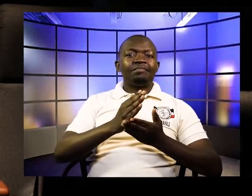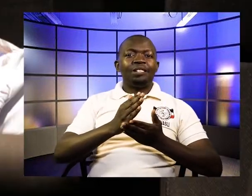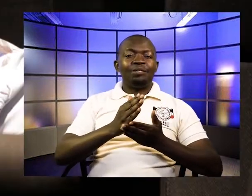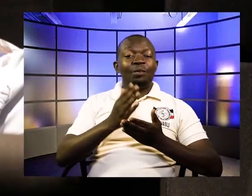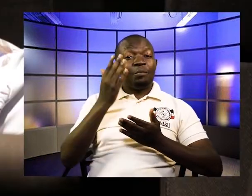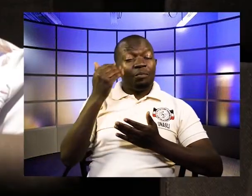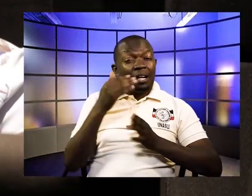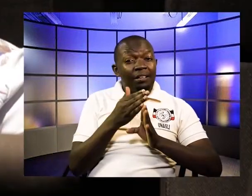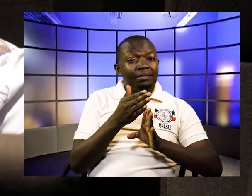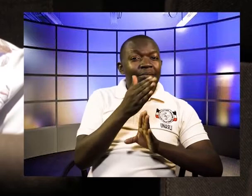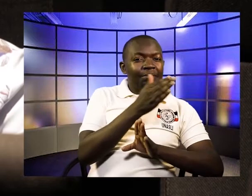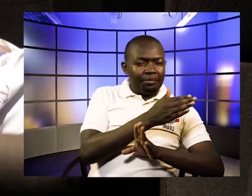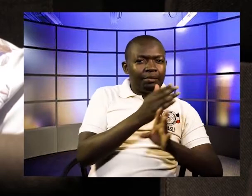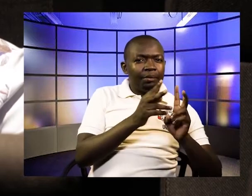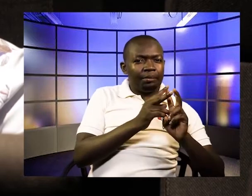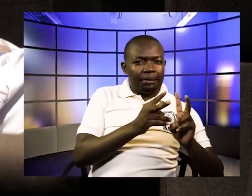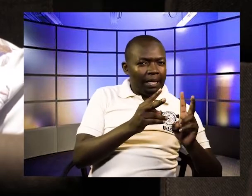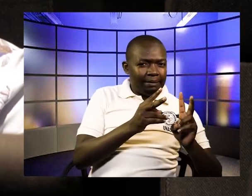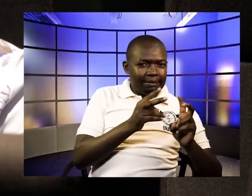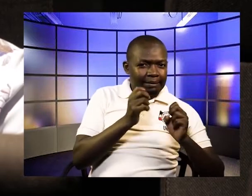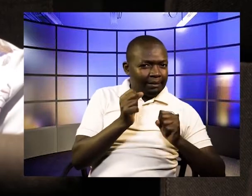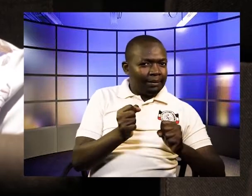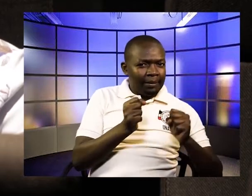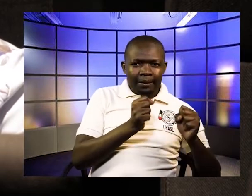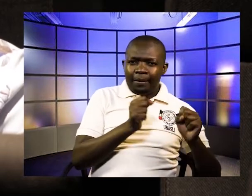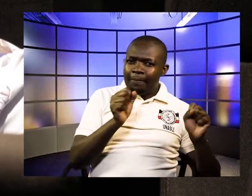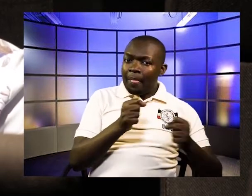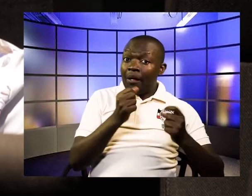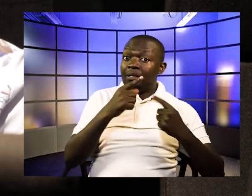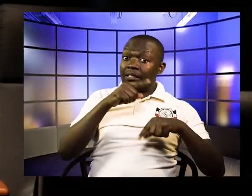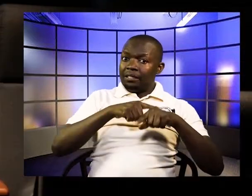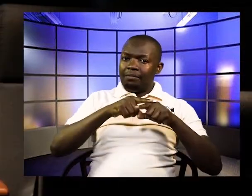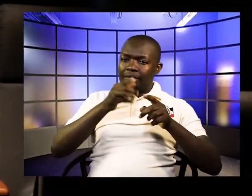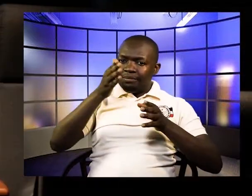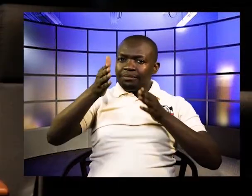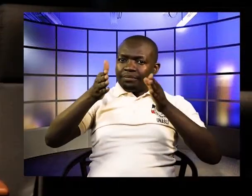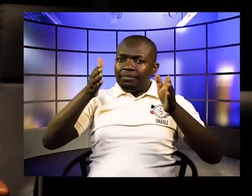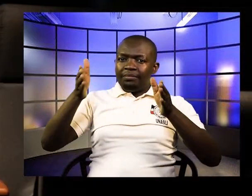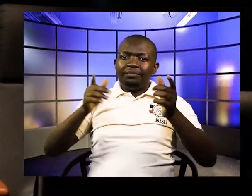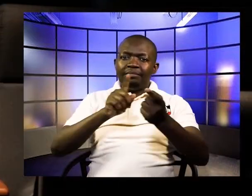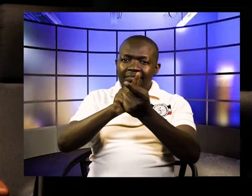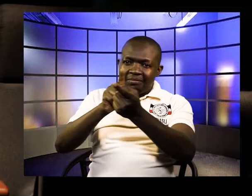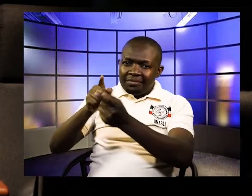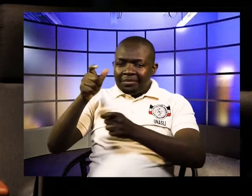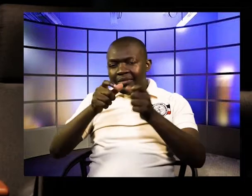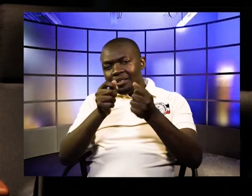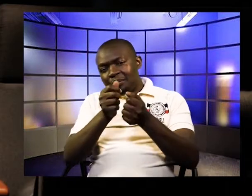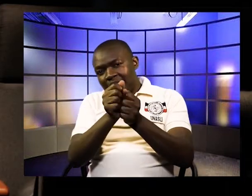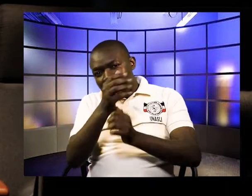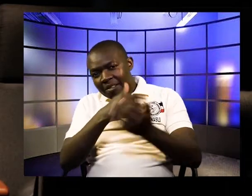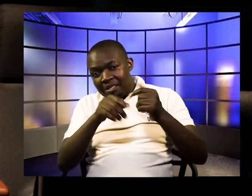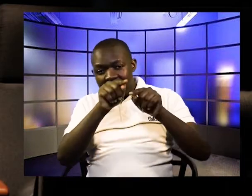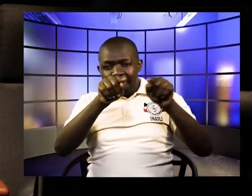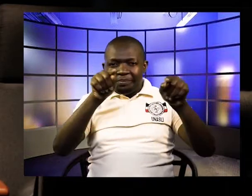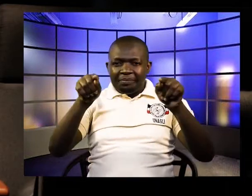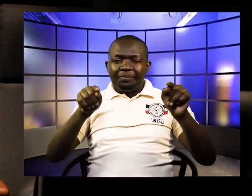the beginning, we thought maybe it's not possible. But when we moved out, the persons with disabilities are in the